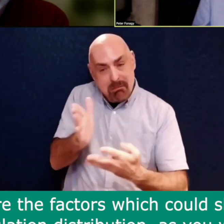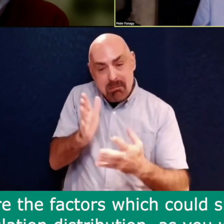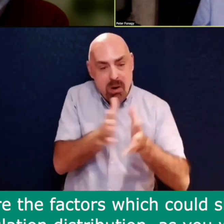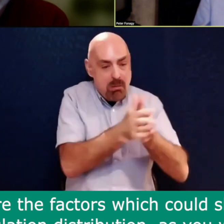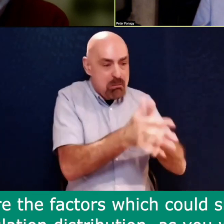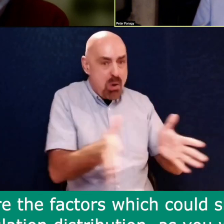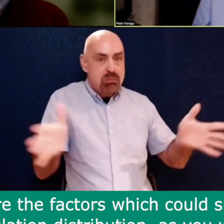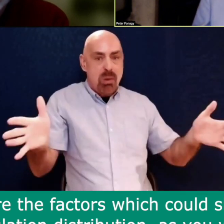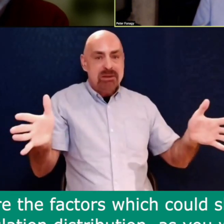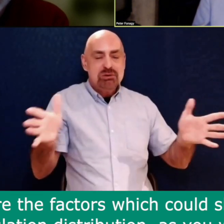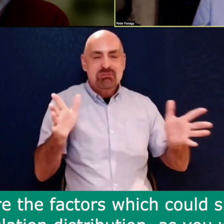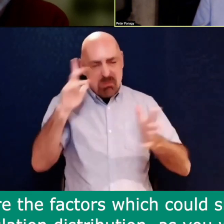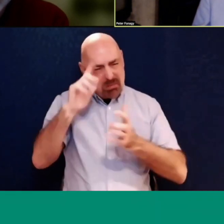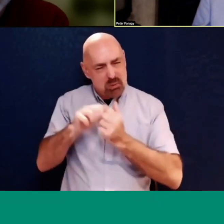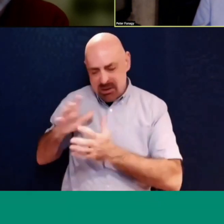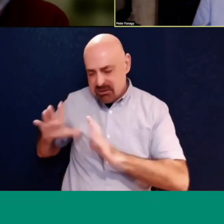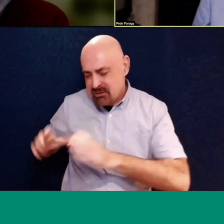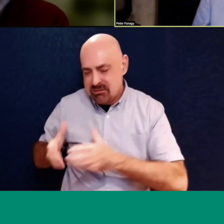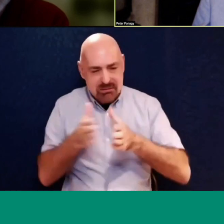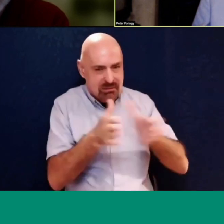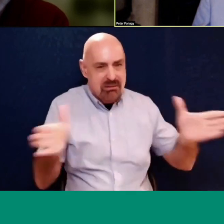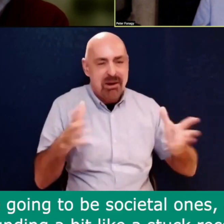population distribution as you were recommending?